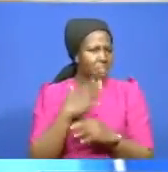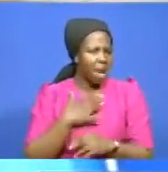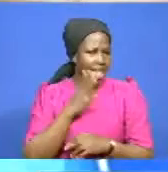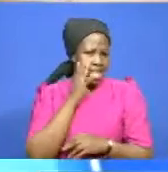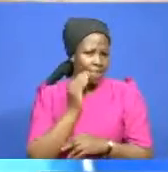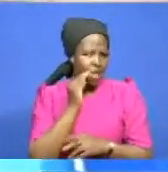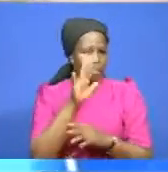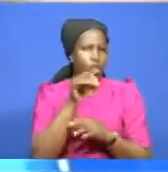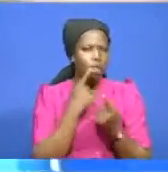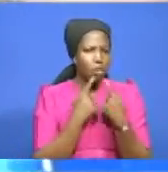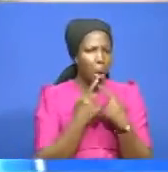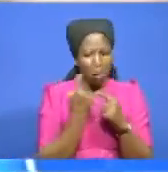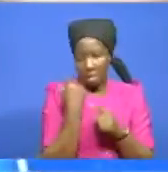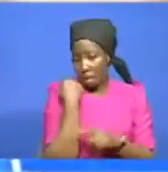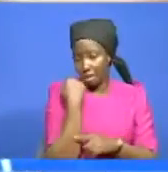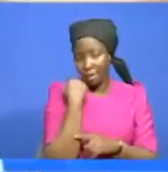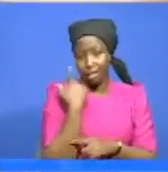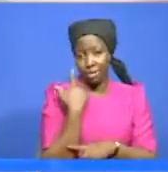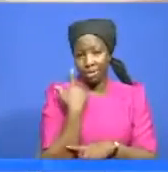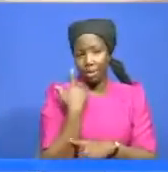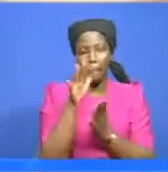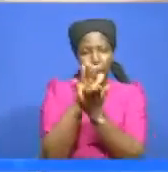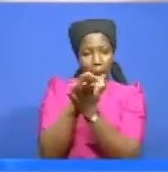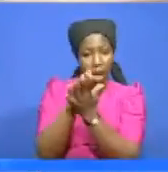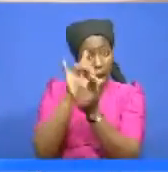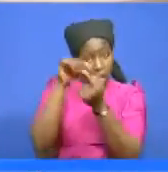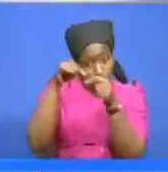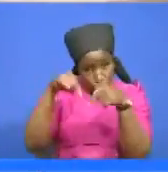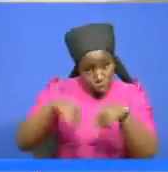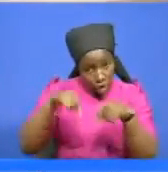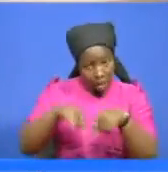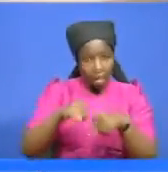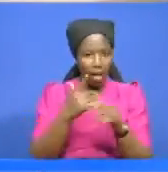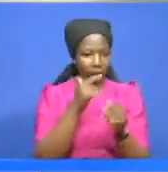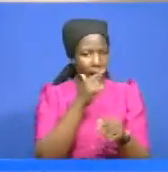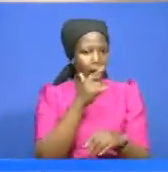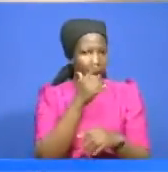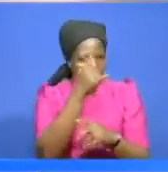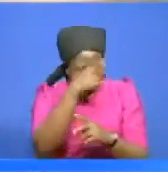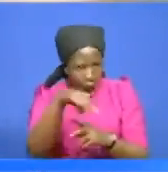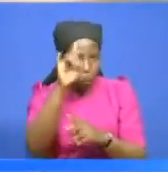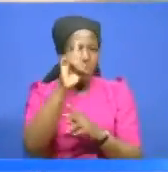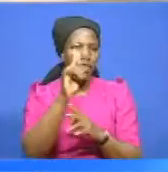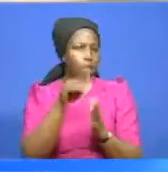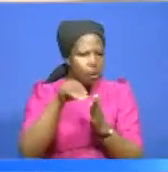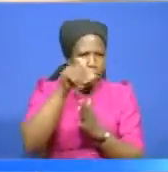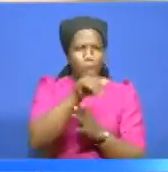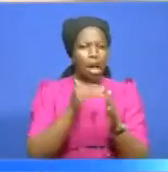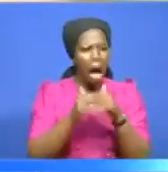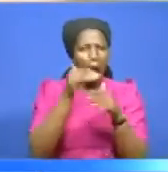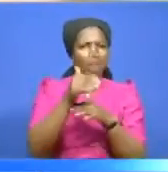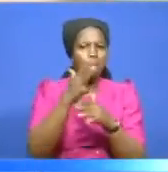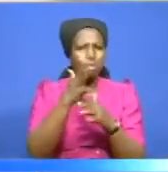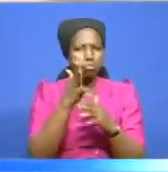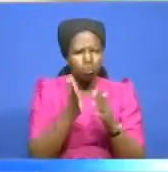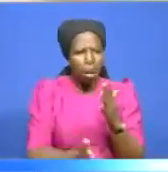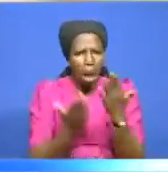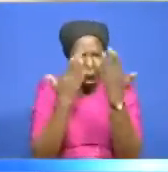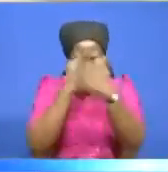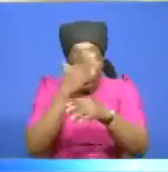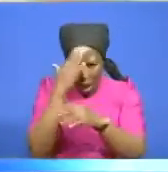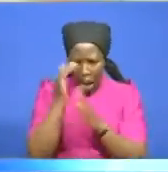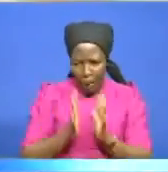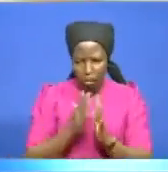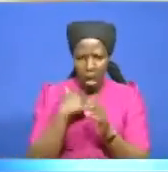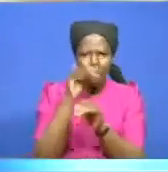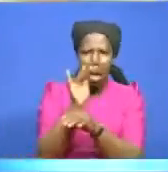conversation yesterday, banks are still authorizing things past midnight because somebody has asked for this to be processed, and because they're not